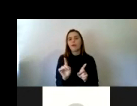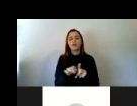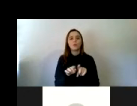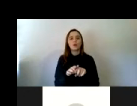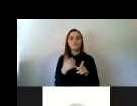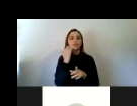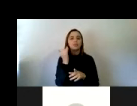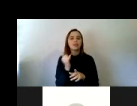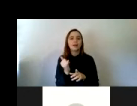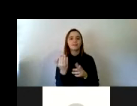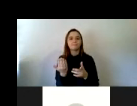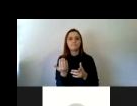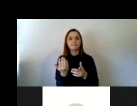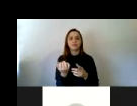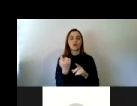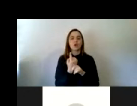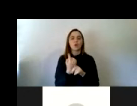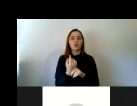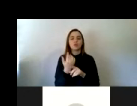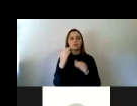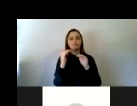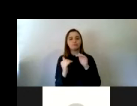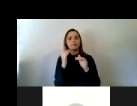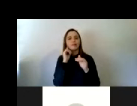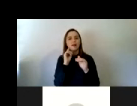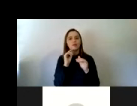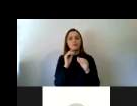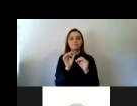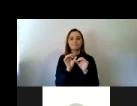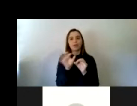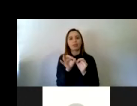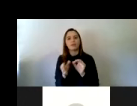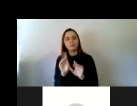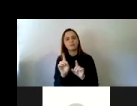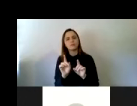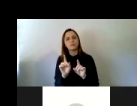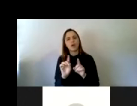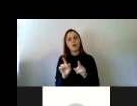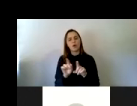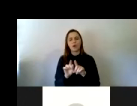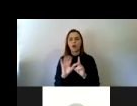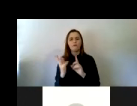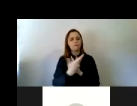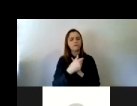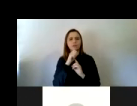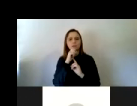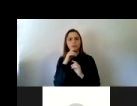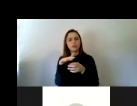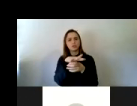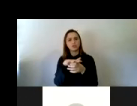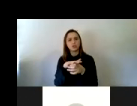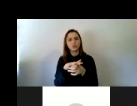for disadvantages. The point is try to provide circumstances where disadvantages do not